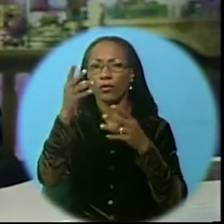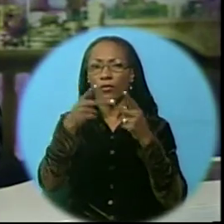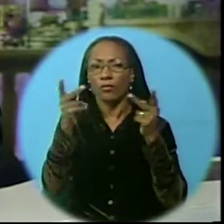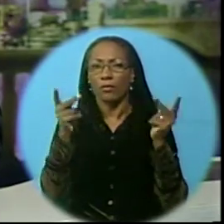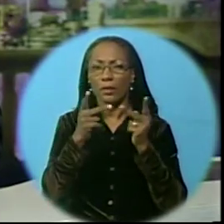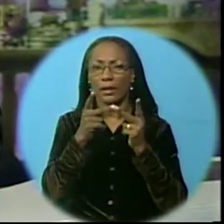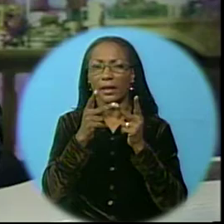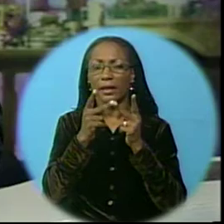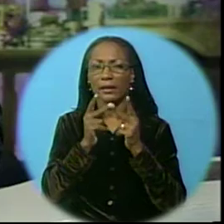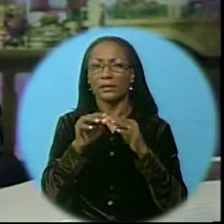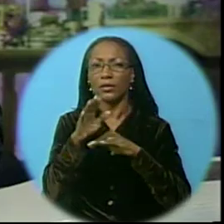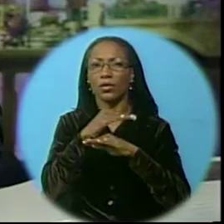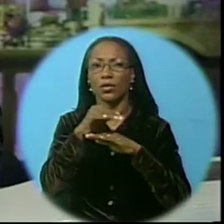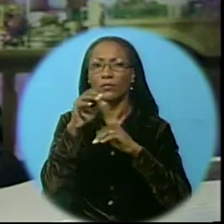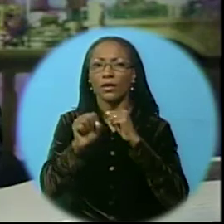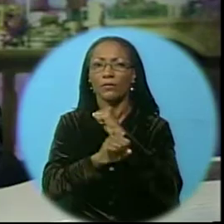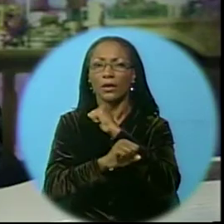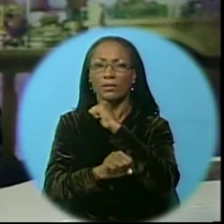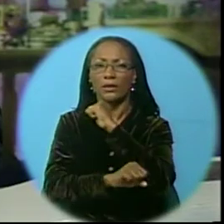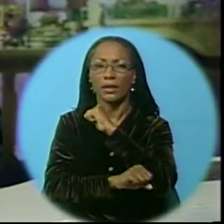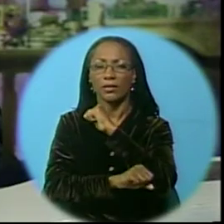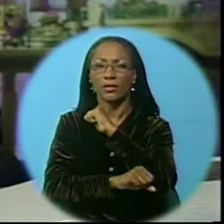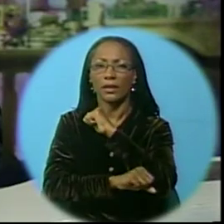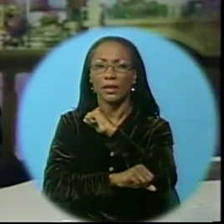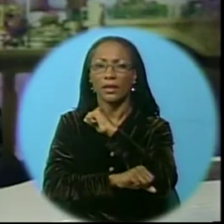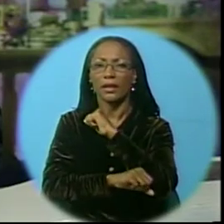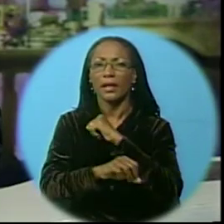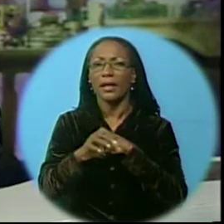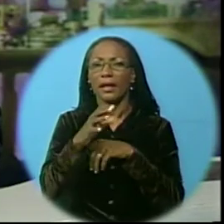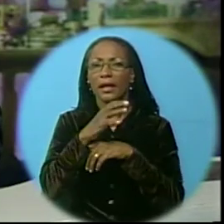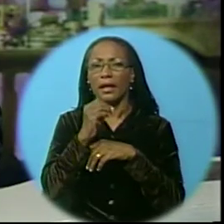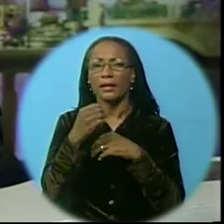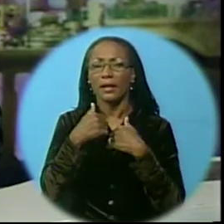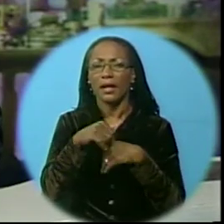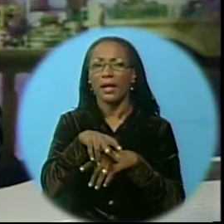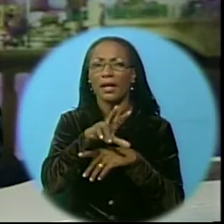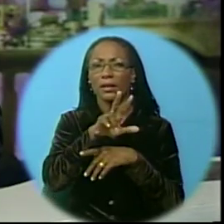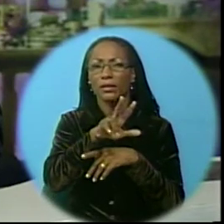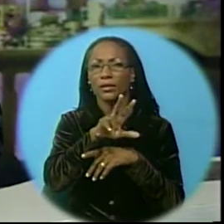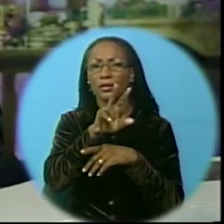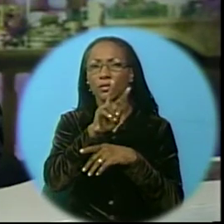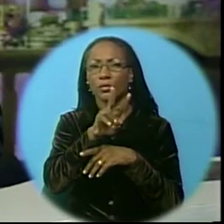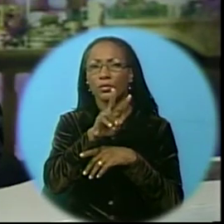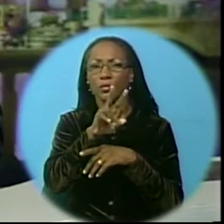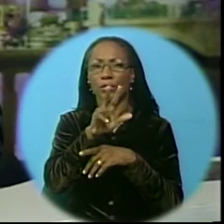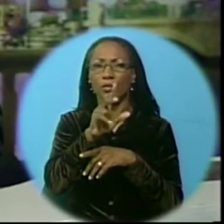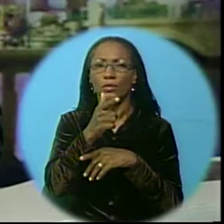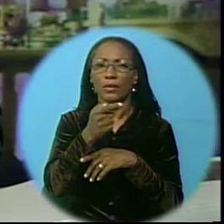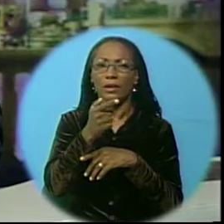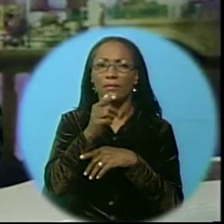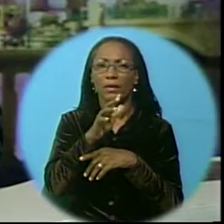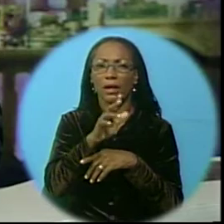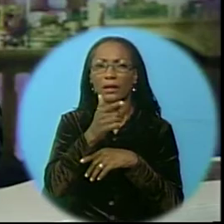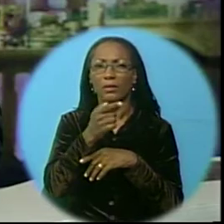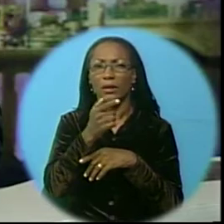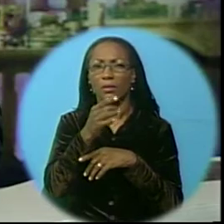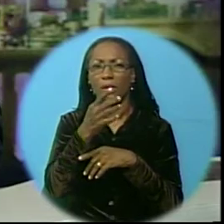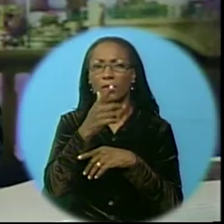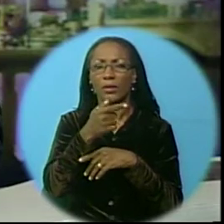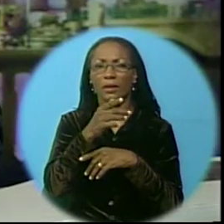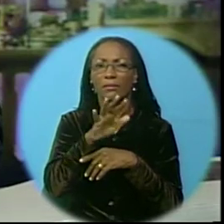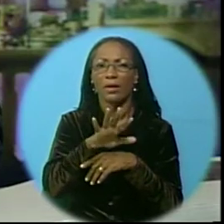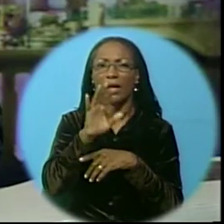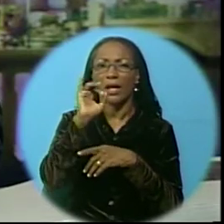United 32-30, 25-21, 21-25, 25-20. The juniors ended on 18 points,